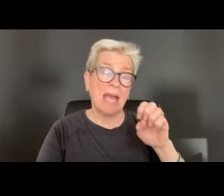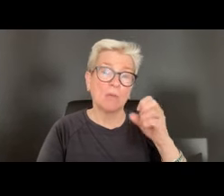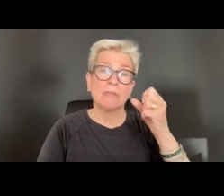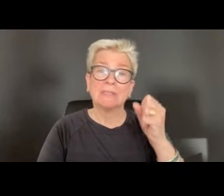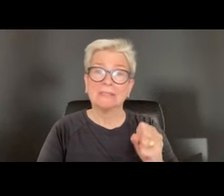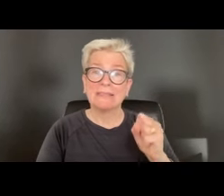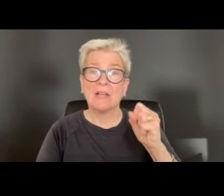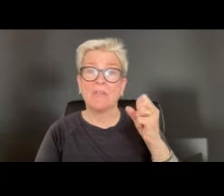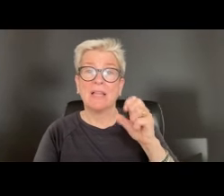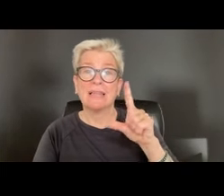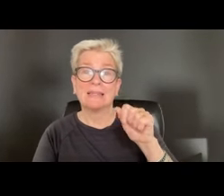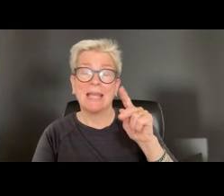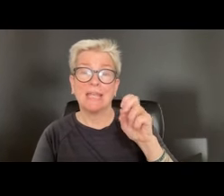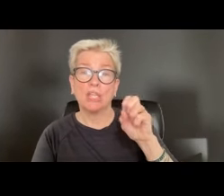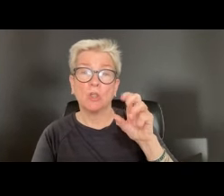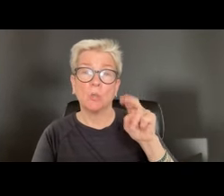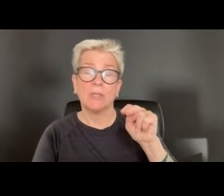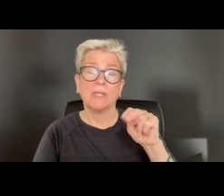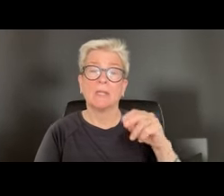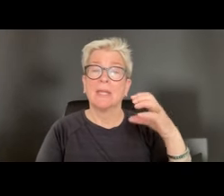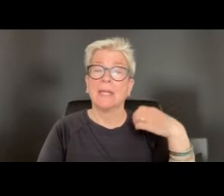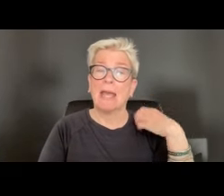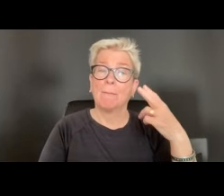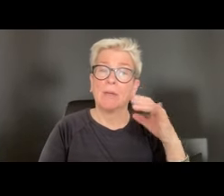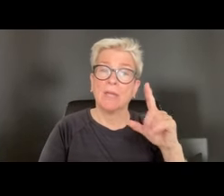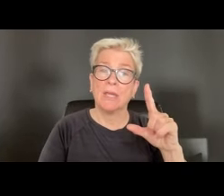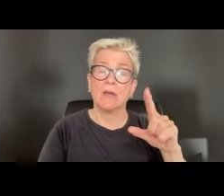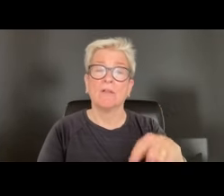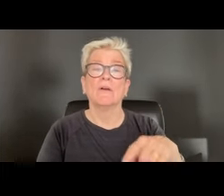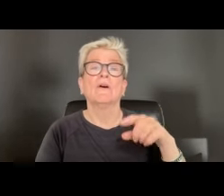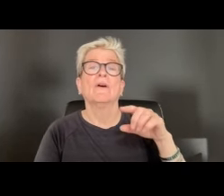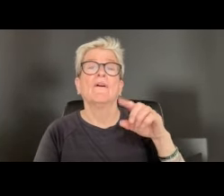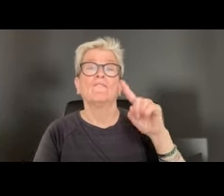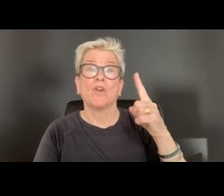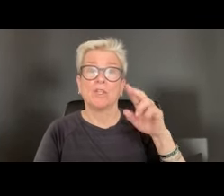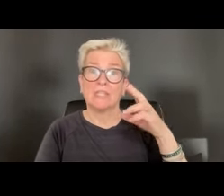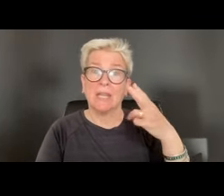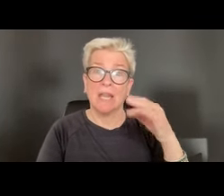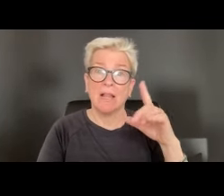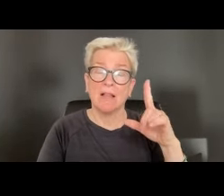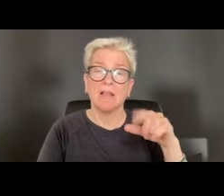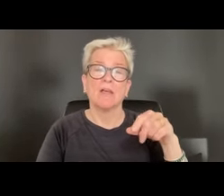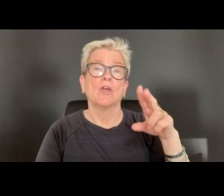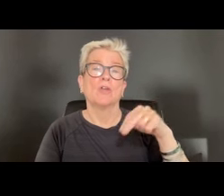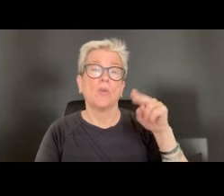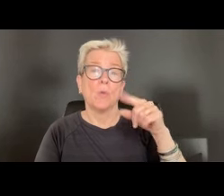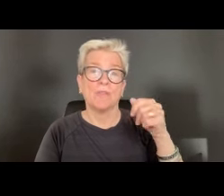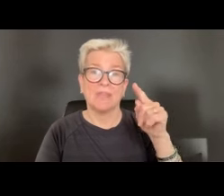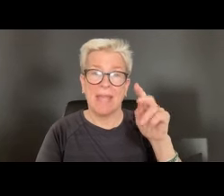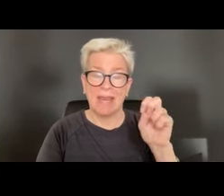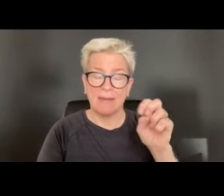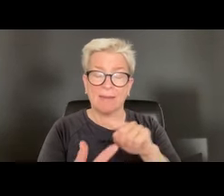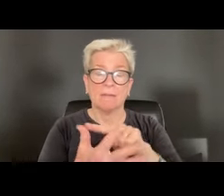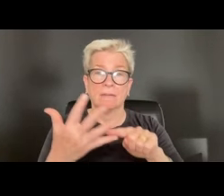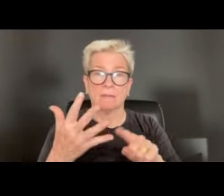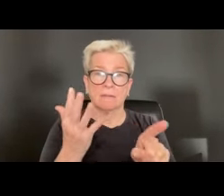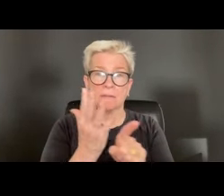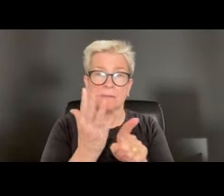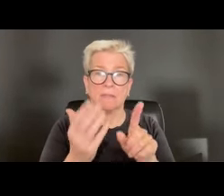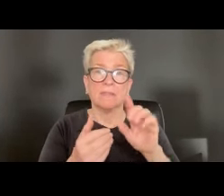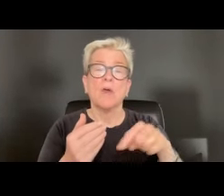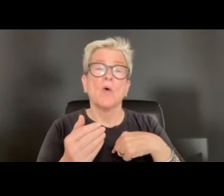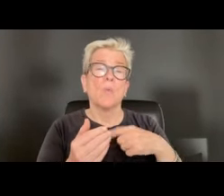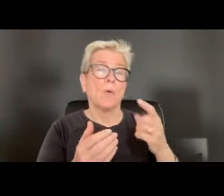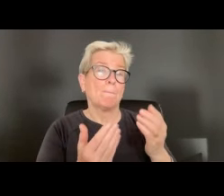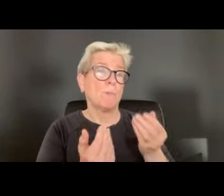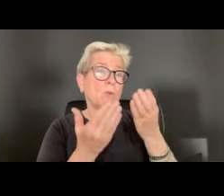Capitol Hill, U District, and Northgate. The changes what we're proposing are one, to reclassify Ballard